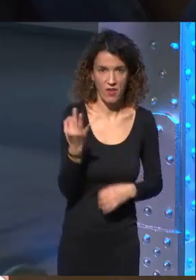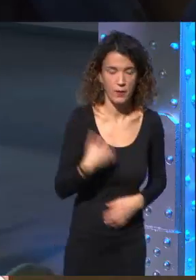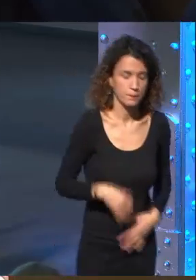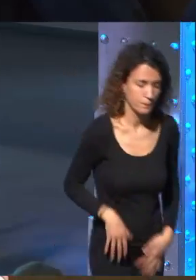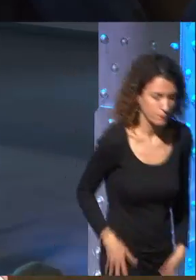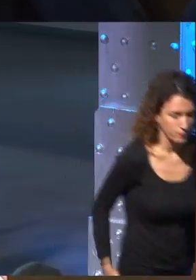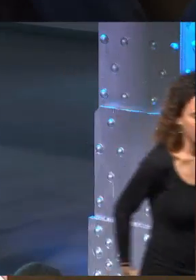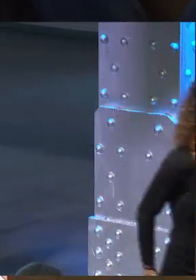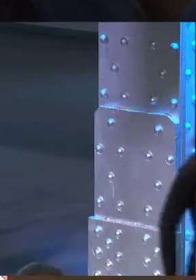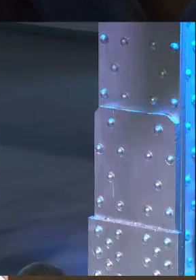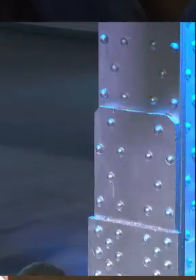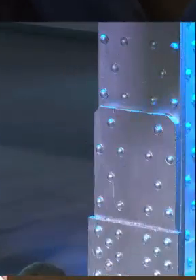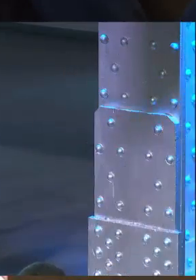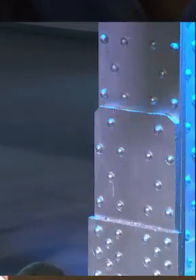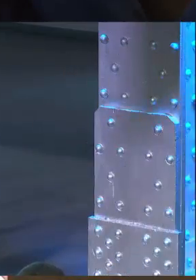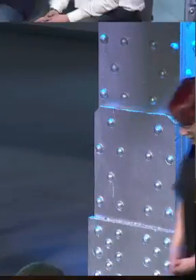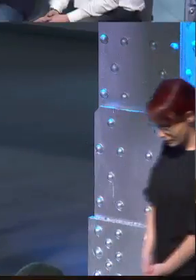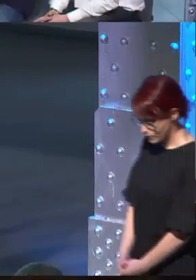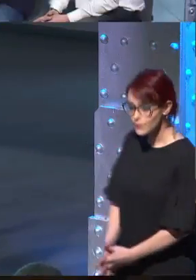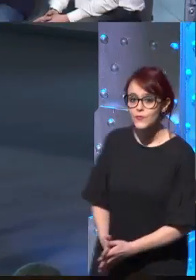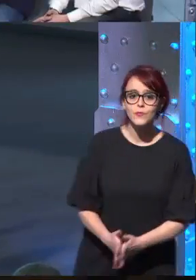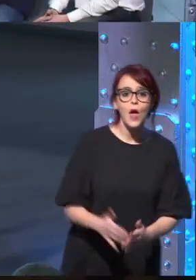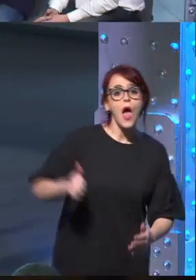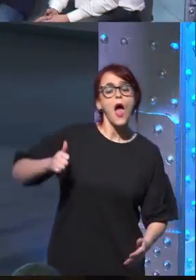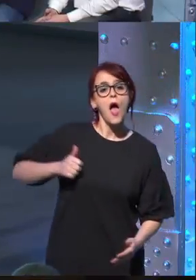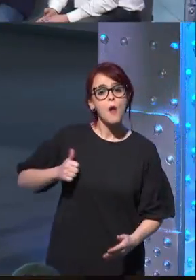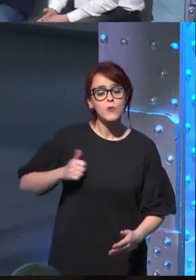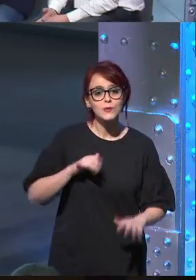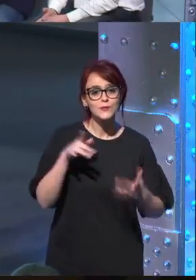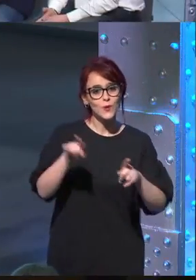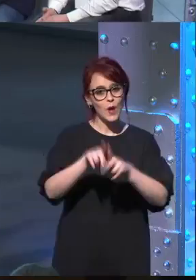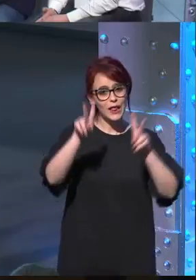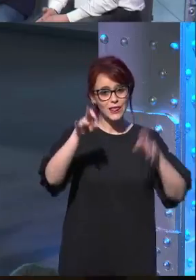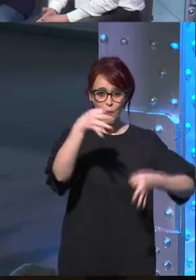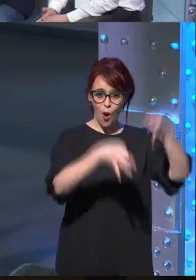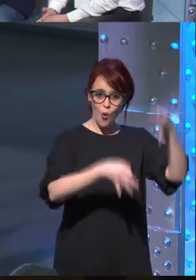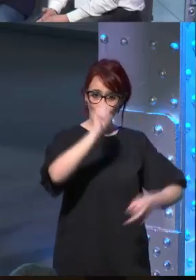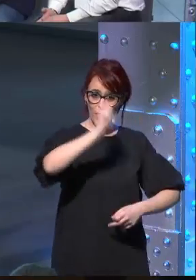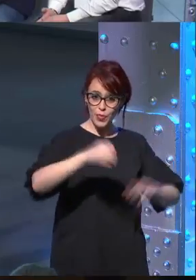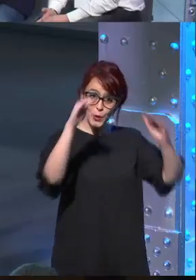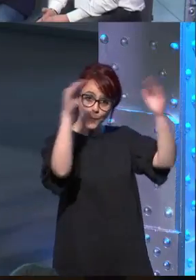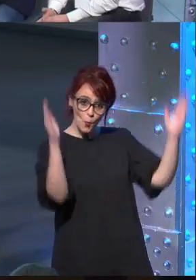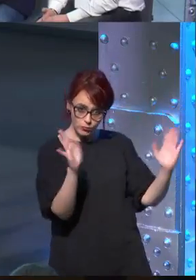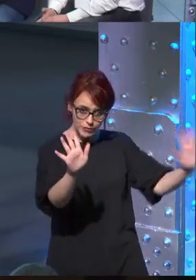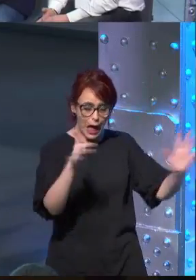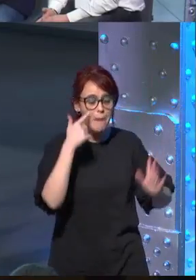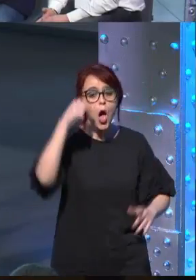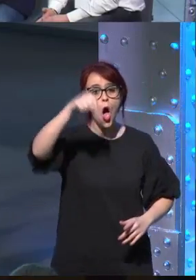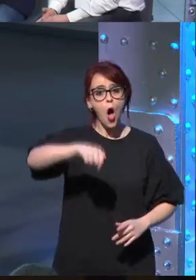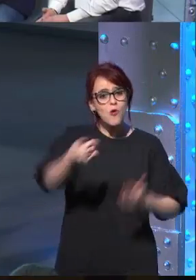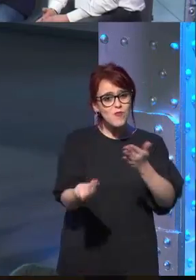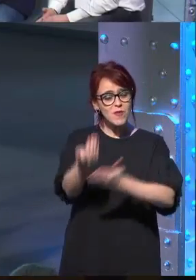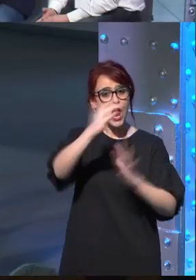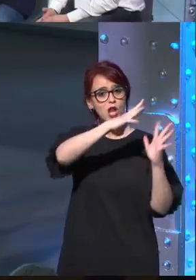trust scenario. It has to exist. I'm going to make a legal bracket, just a pill, because this morning there was a piece of